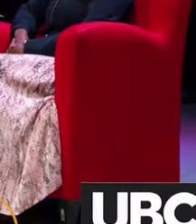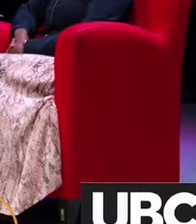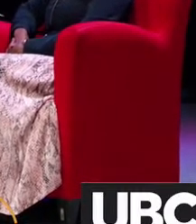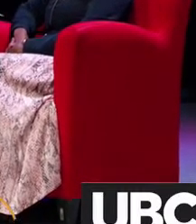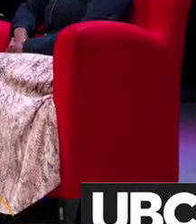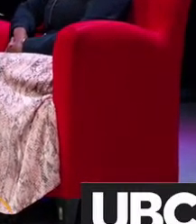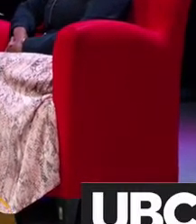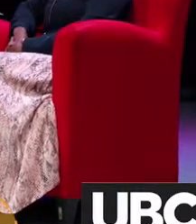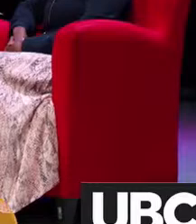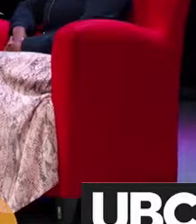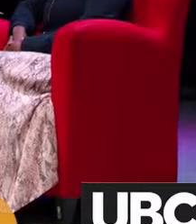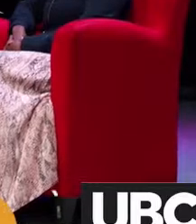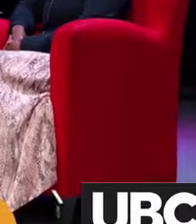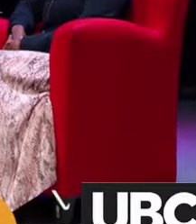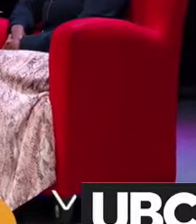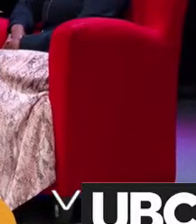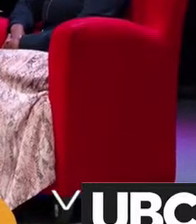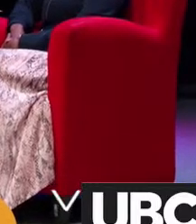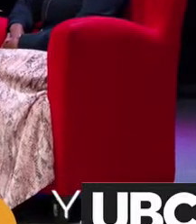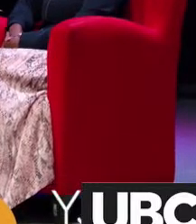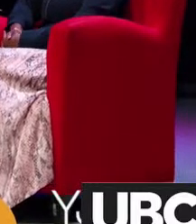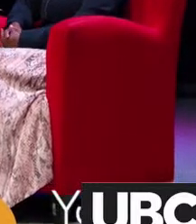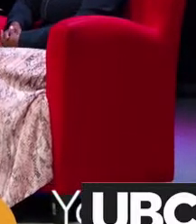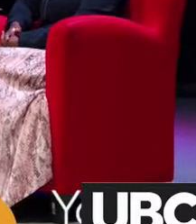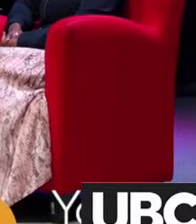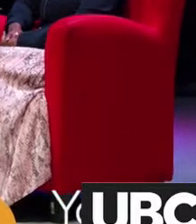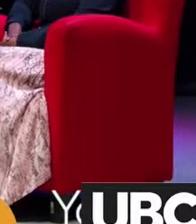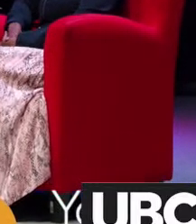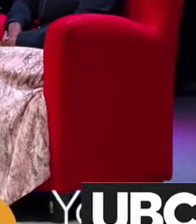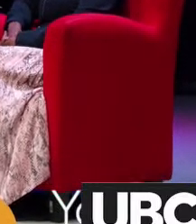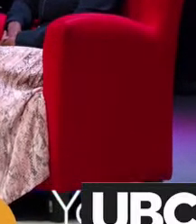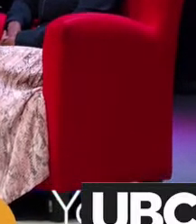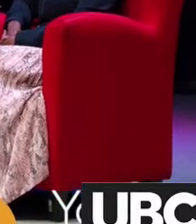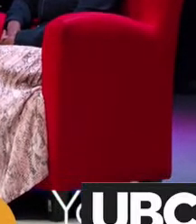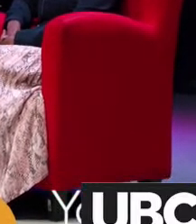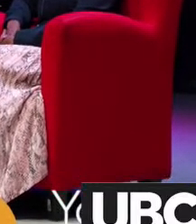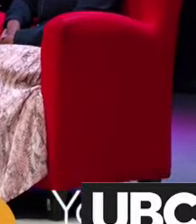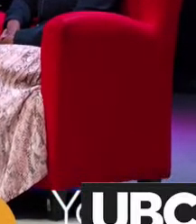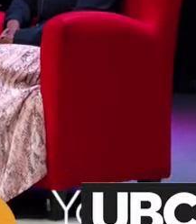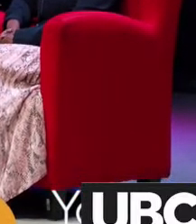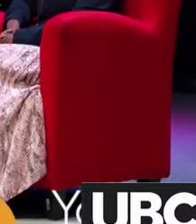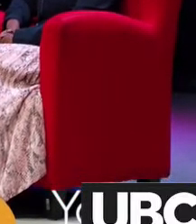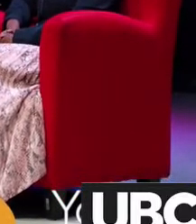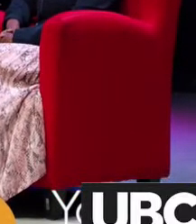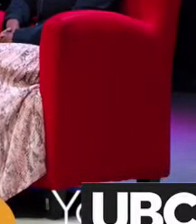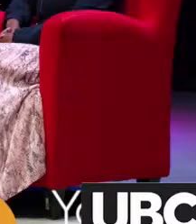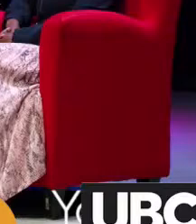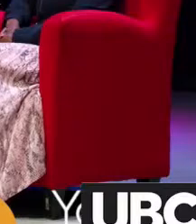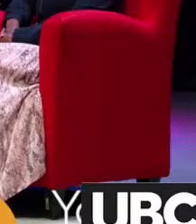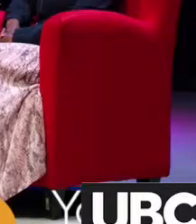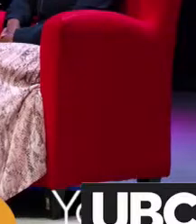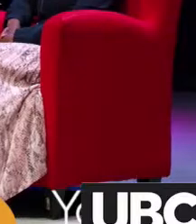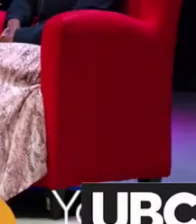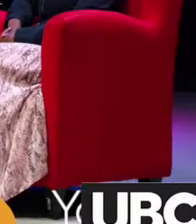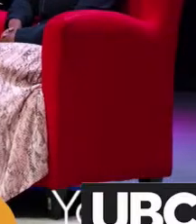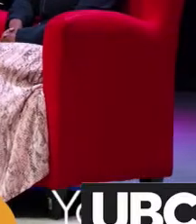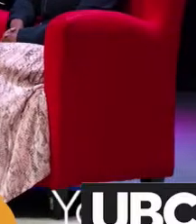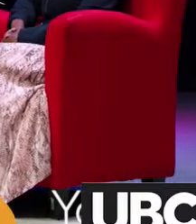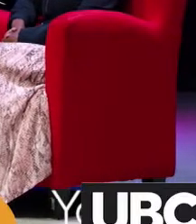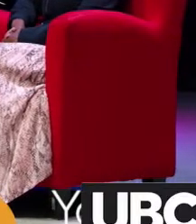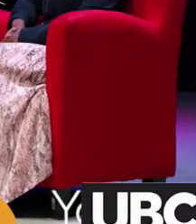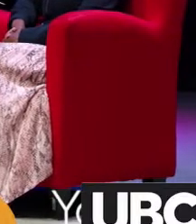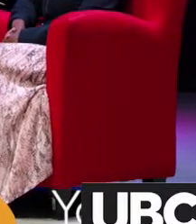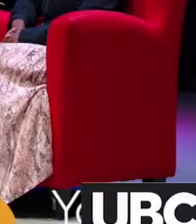Innovation Village, create hubs, and then say in holidays we say we are picking one teacher from each school in this kind